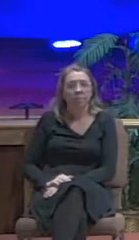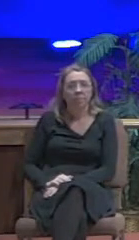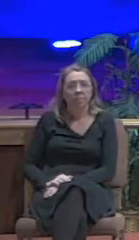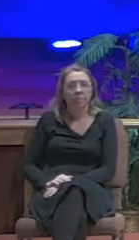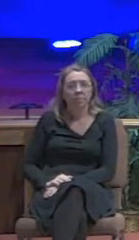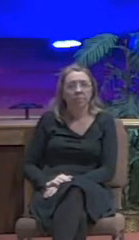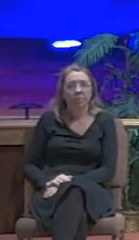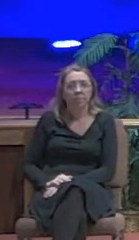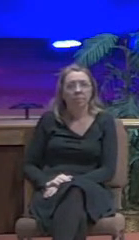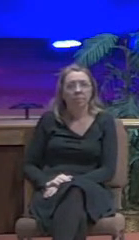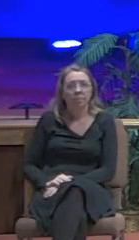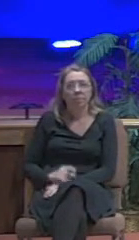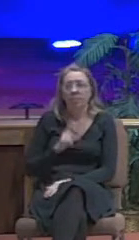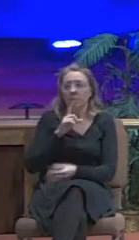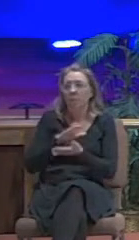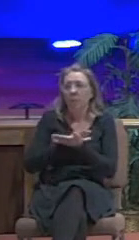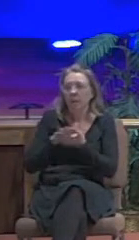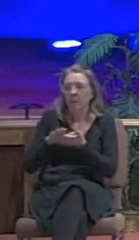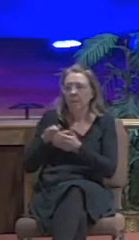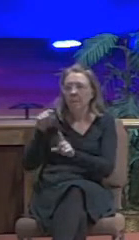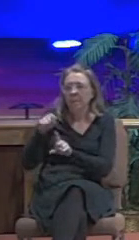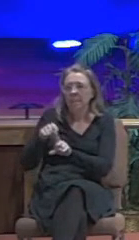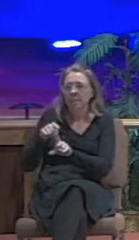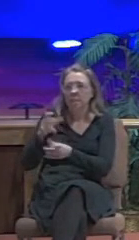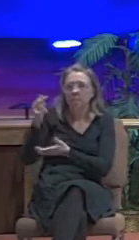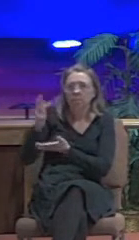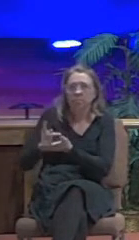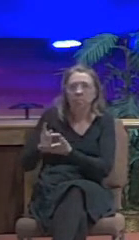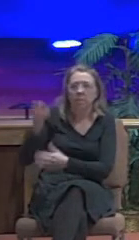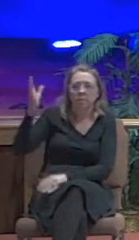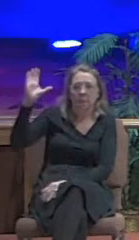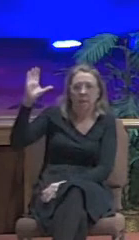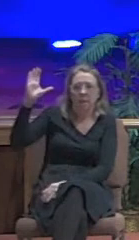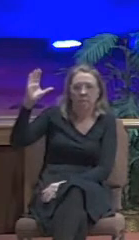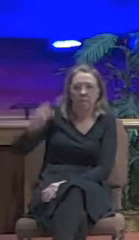Righteousness is the approval of God.